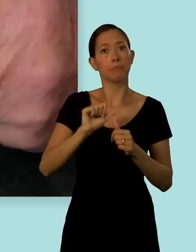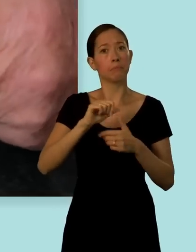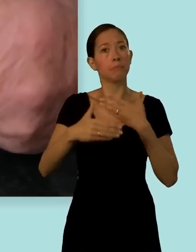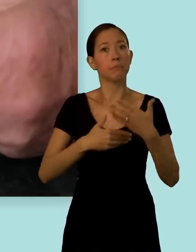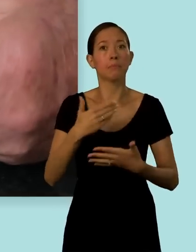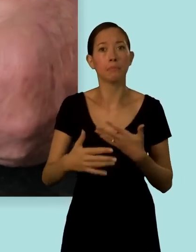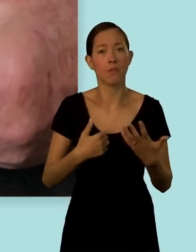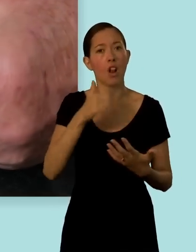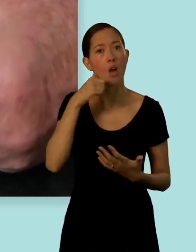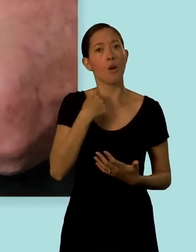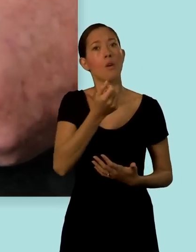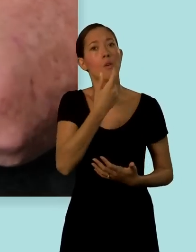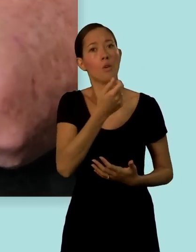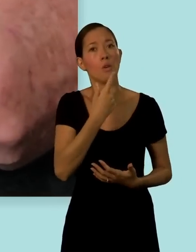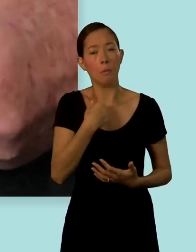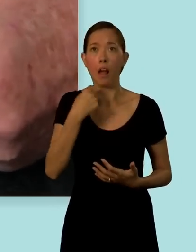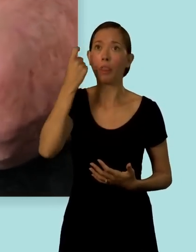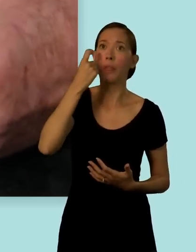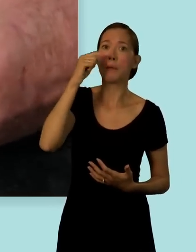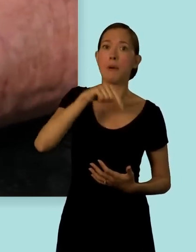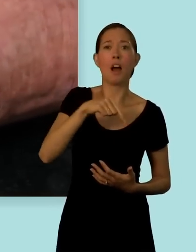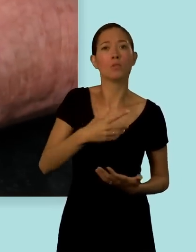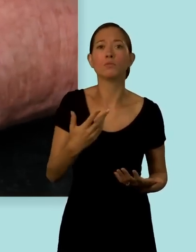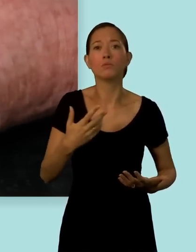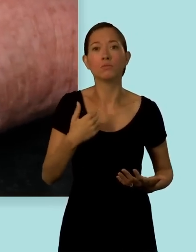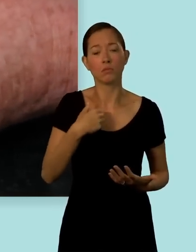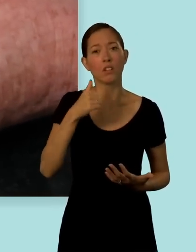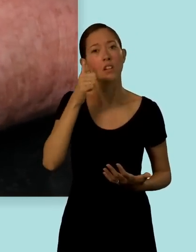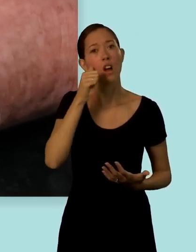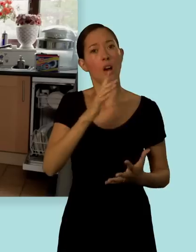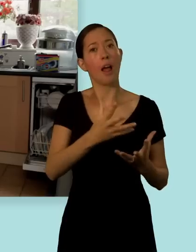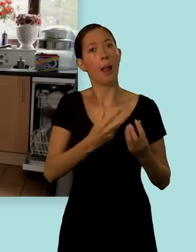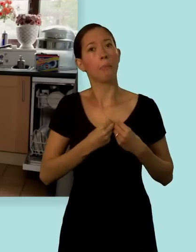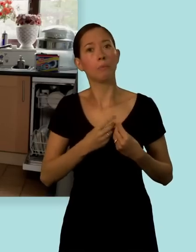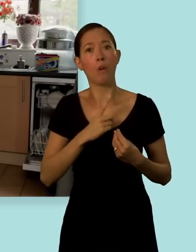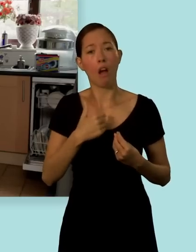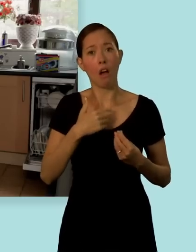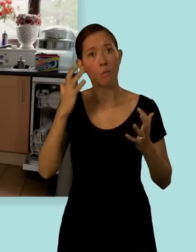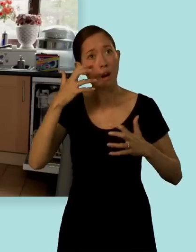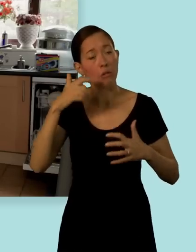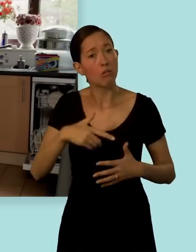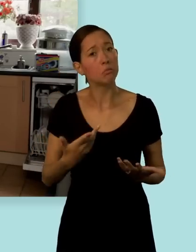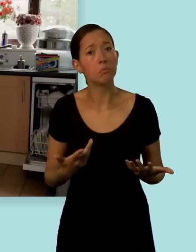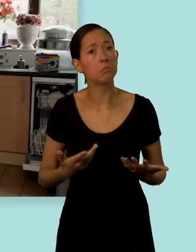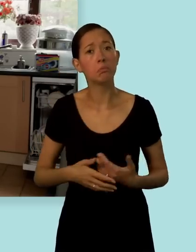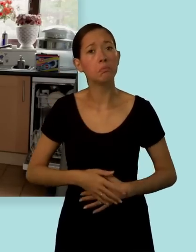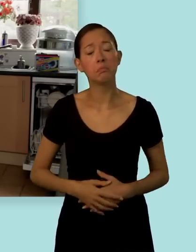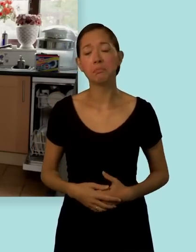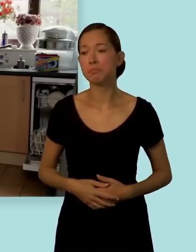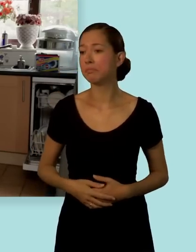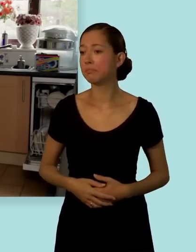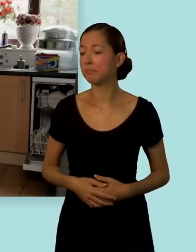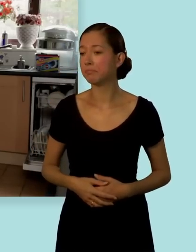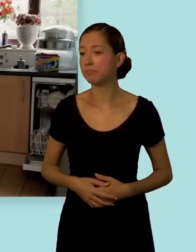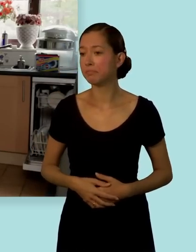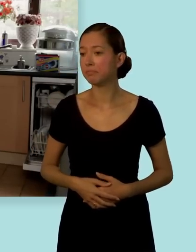know I'm taking medicine, but I just don't think about it. I think it must be helpful because I really don't have too many